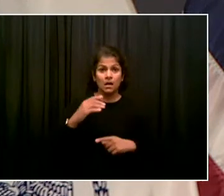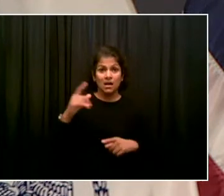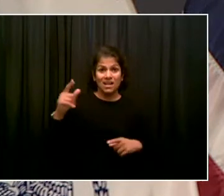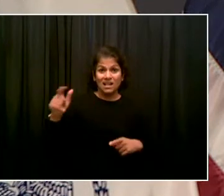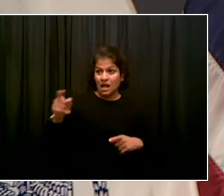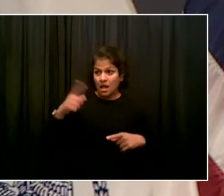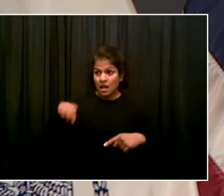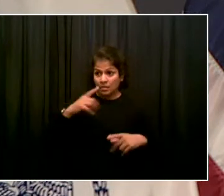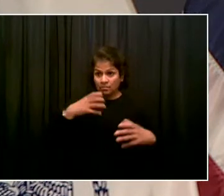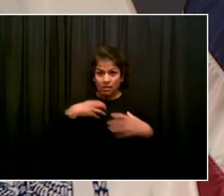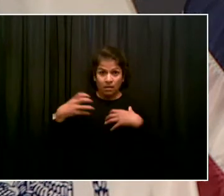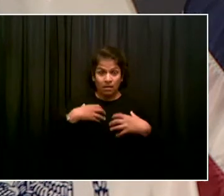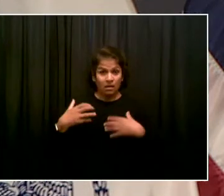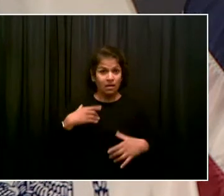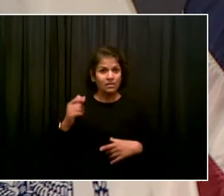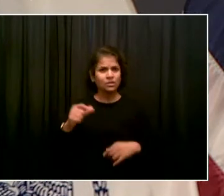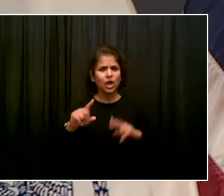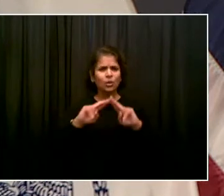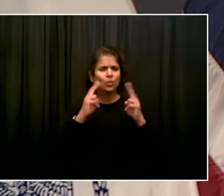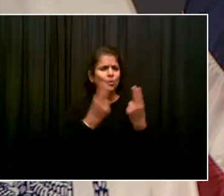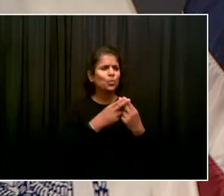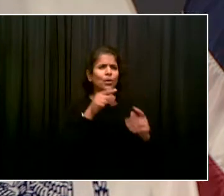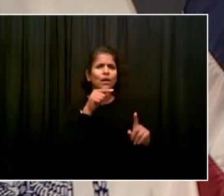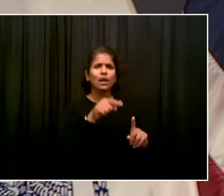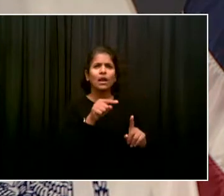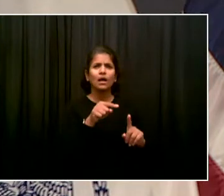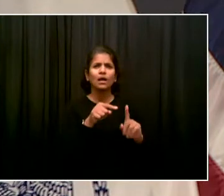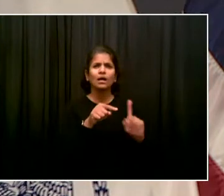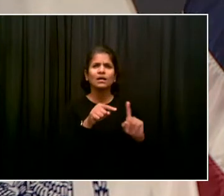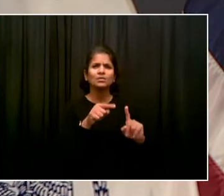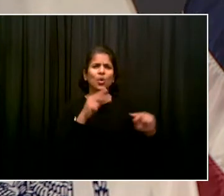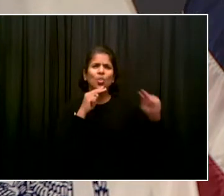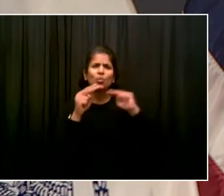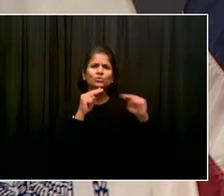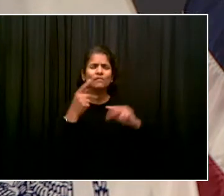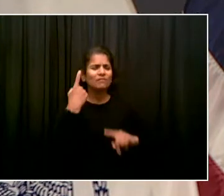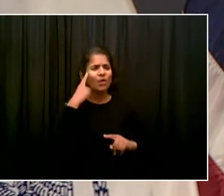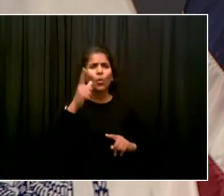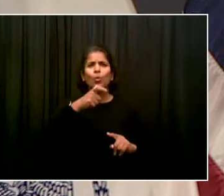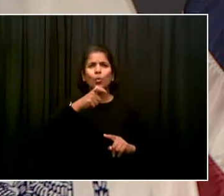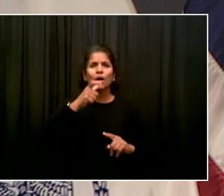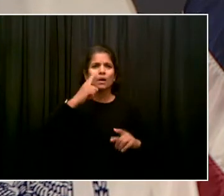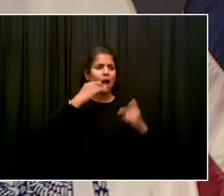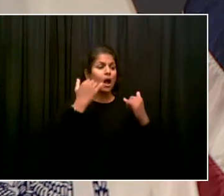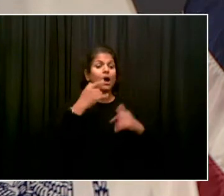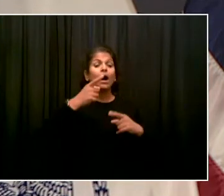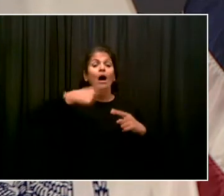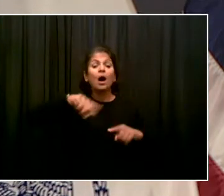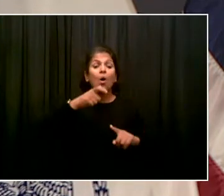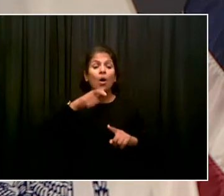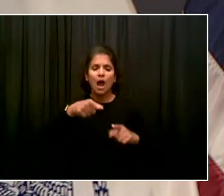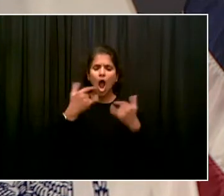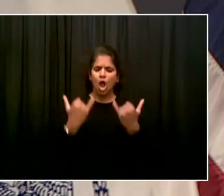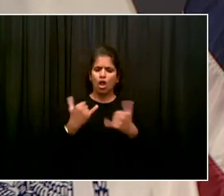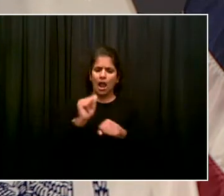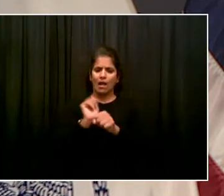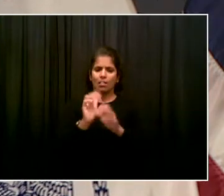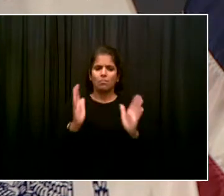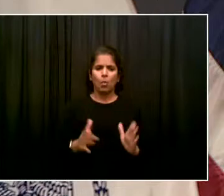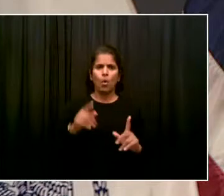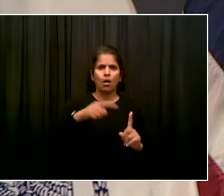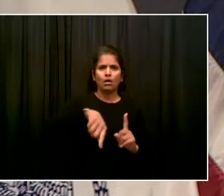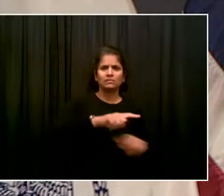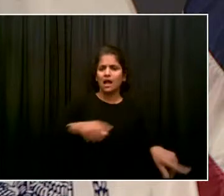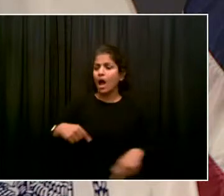to negotiate for retirees, and they've actually gone to court to say that. But second of all, the PBA sent a letter to its